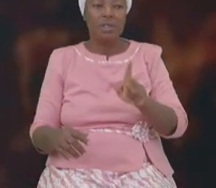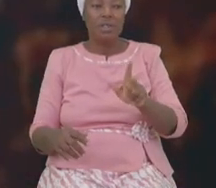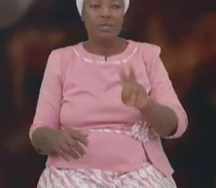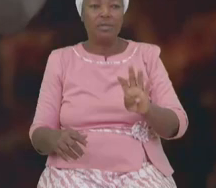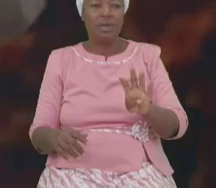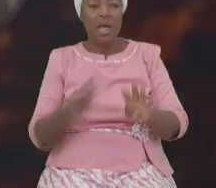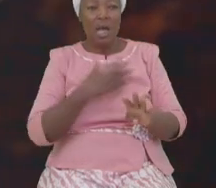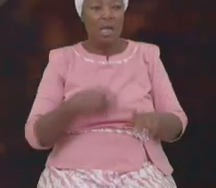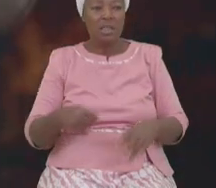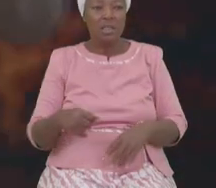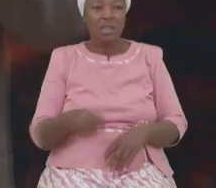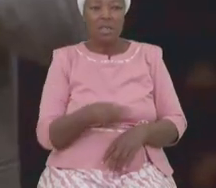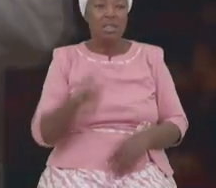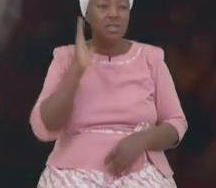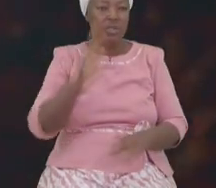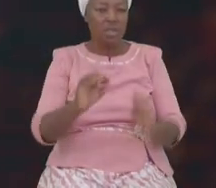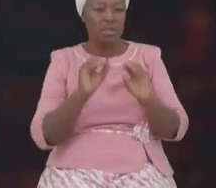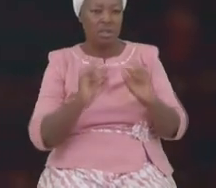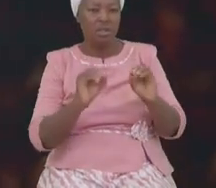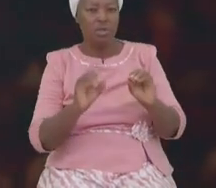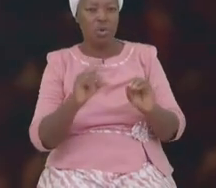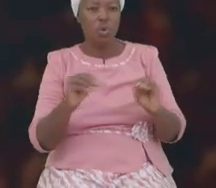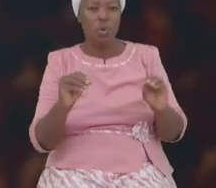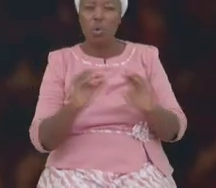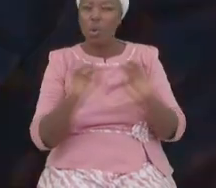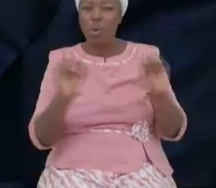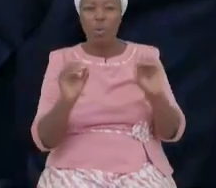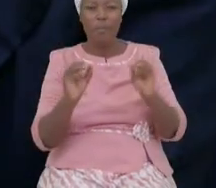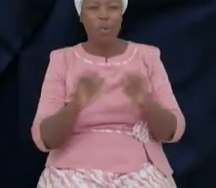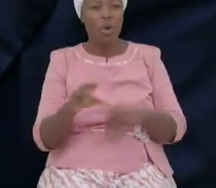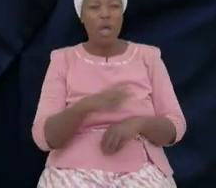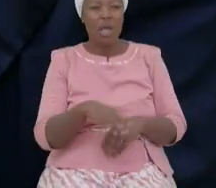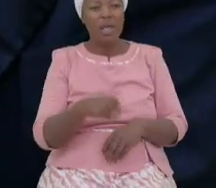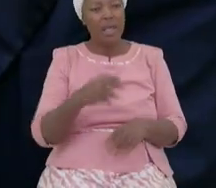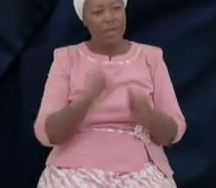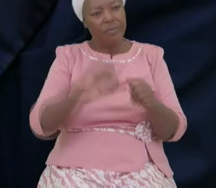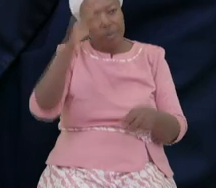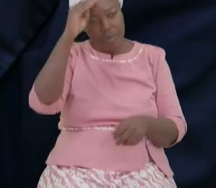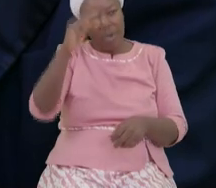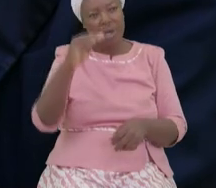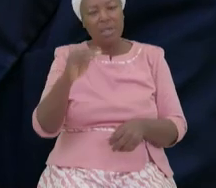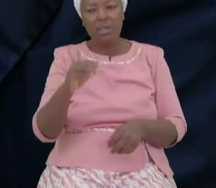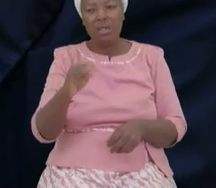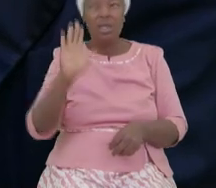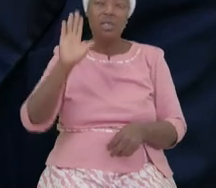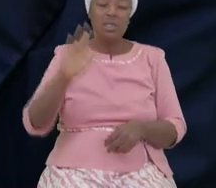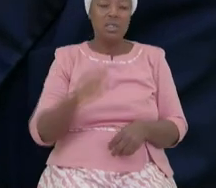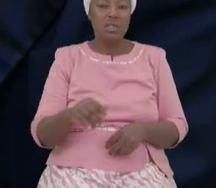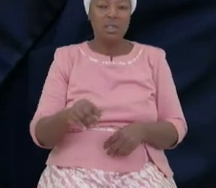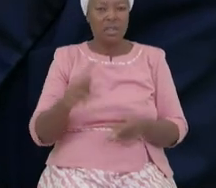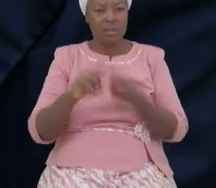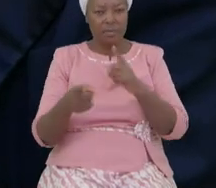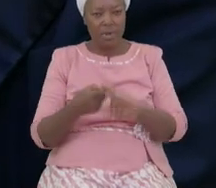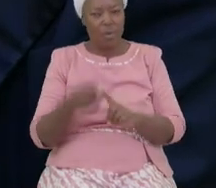and they shall teach no more every man his neighbor. Why? Because he has written